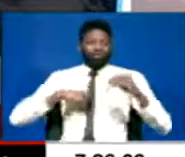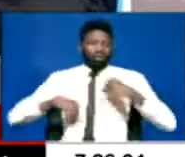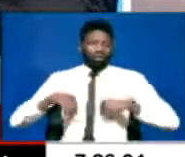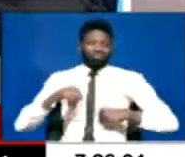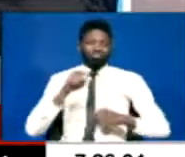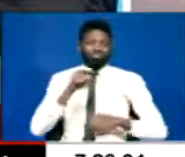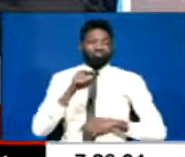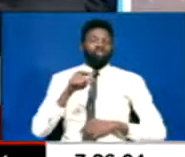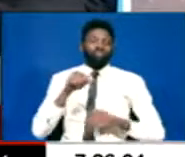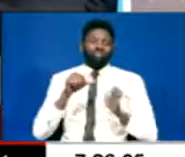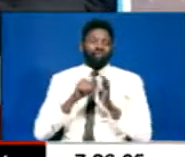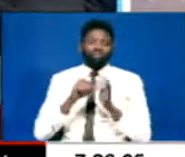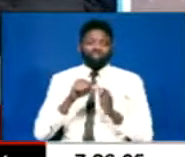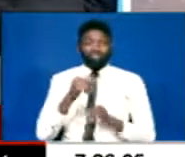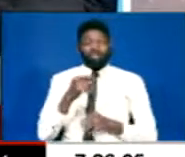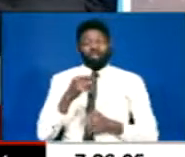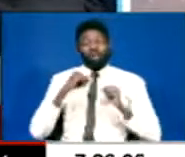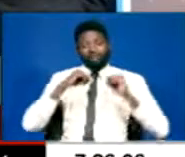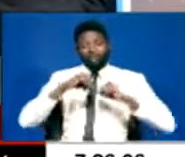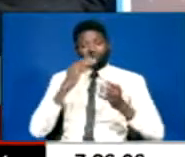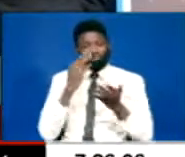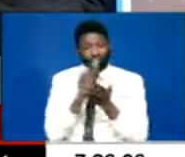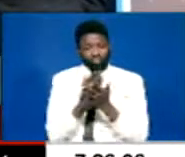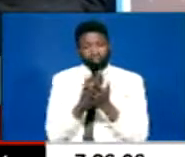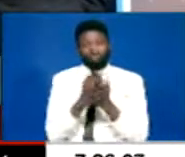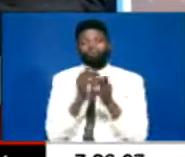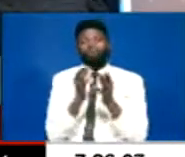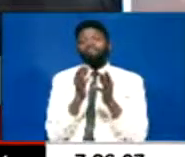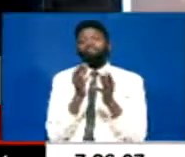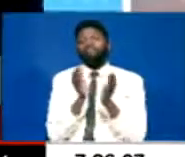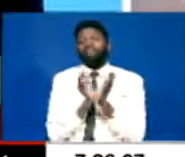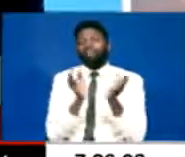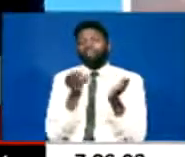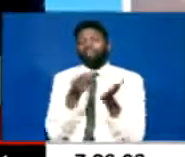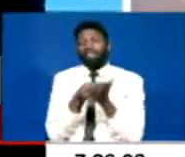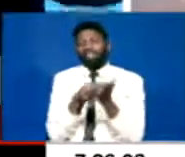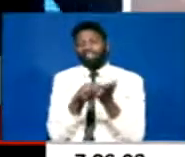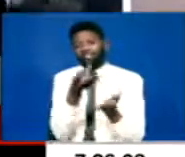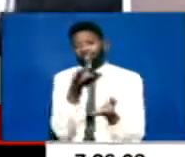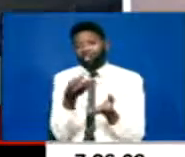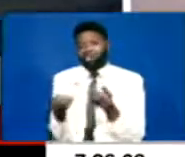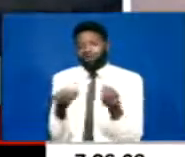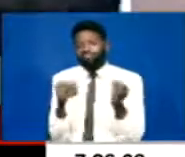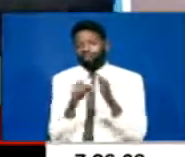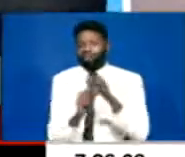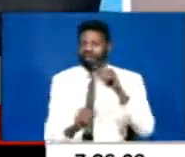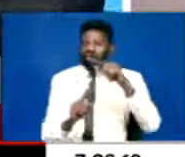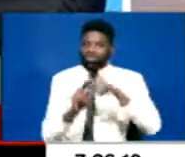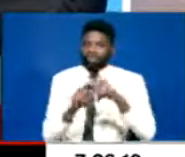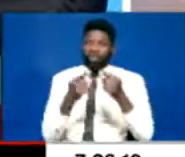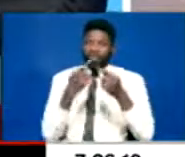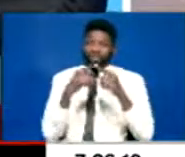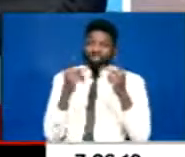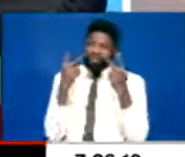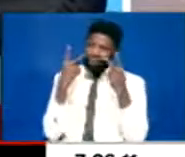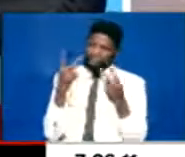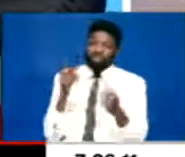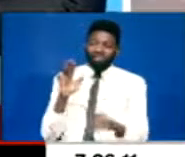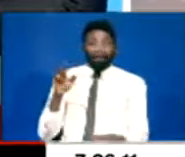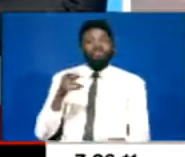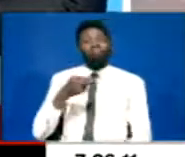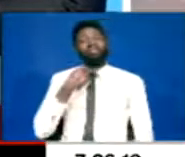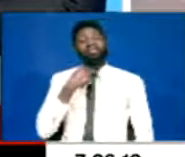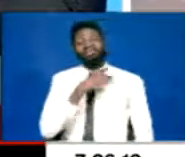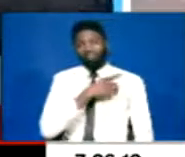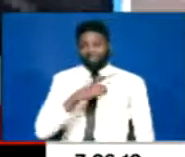coffers has led us to where we are today. But, you know, just to have a look at Wahiga Maori for a